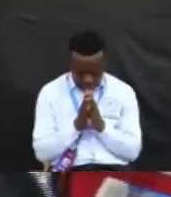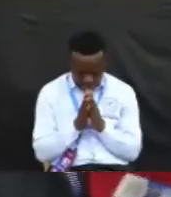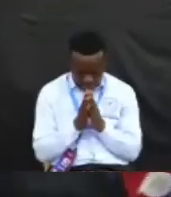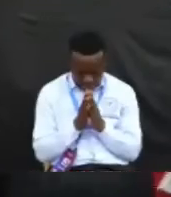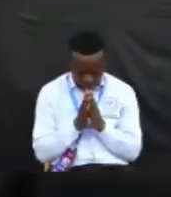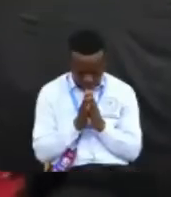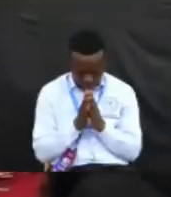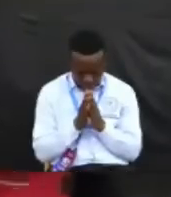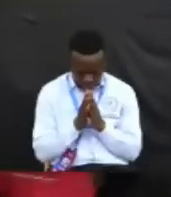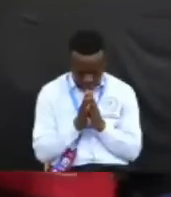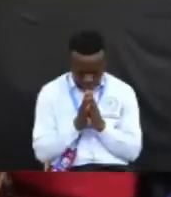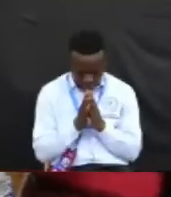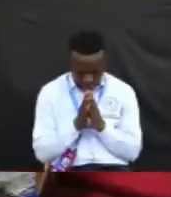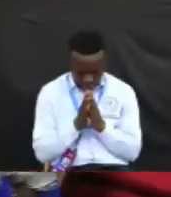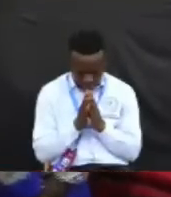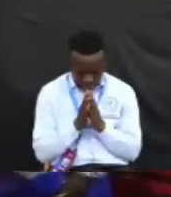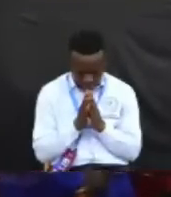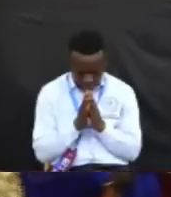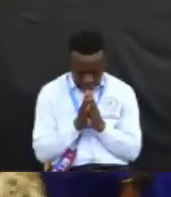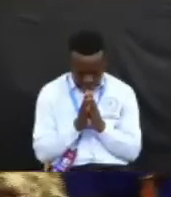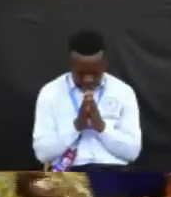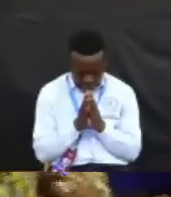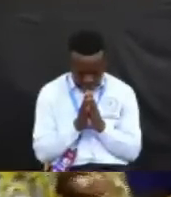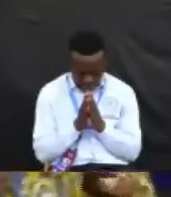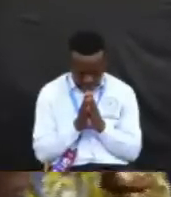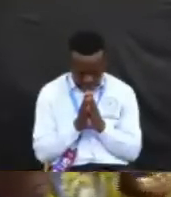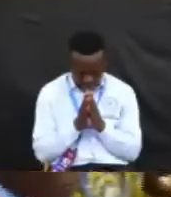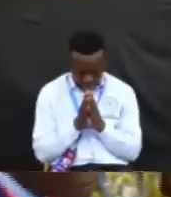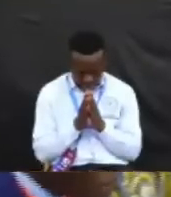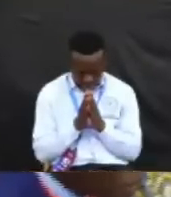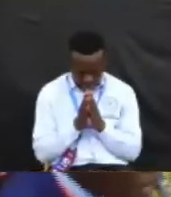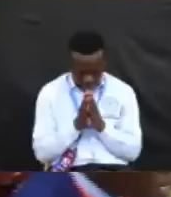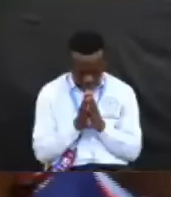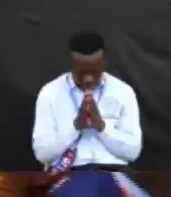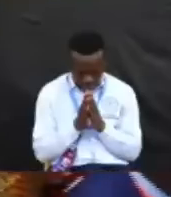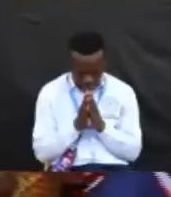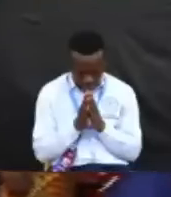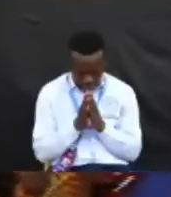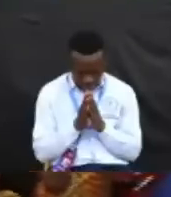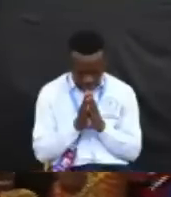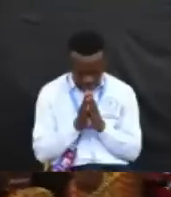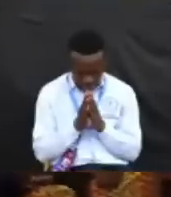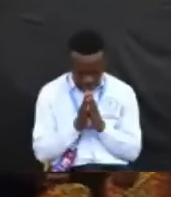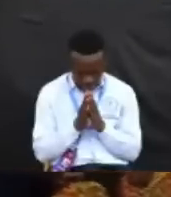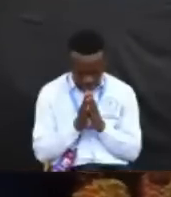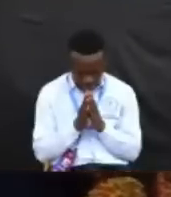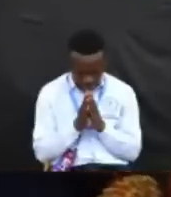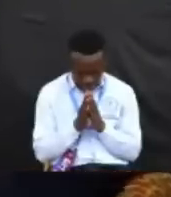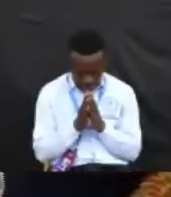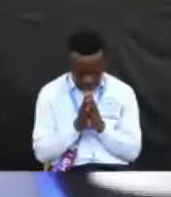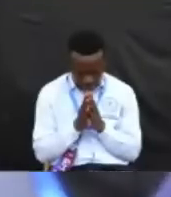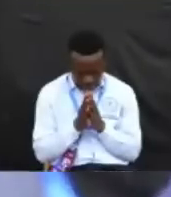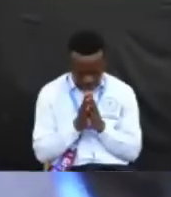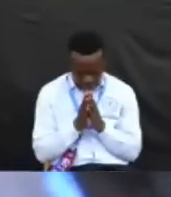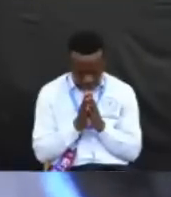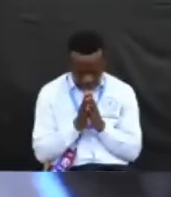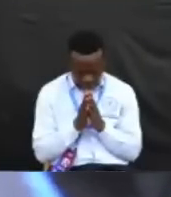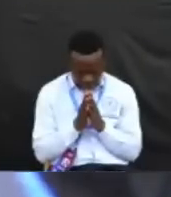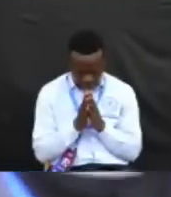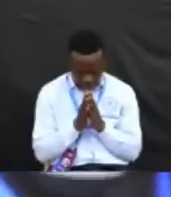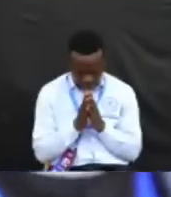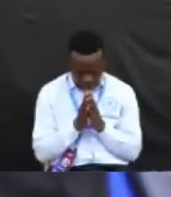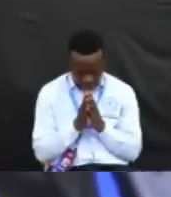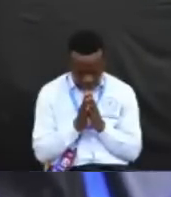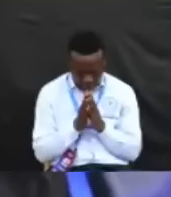Your right hand is full of grace. Your right hand is full of honor. You are splendorous in holiness. You are dressed in